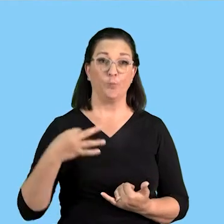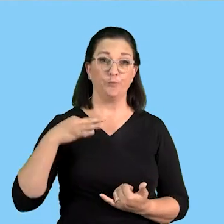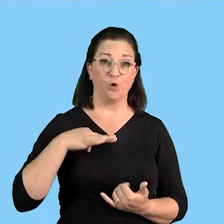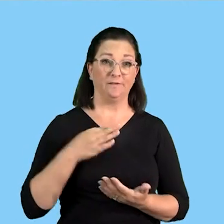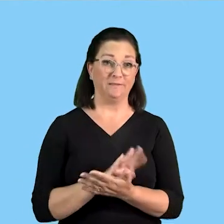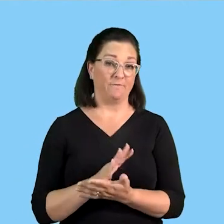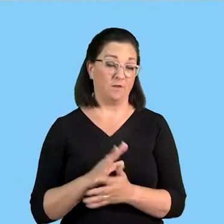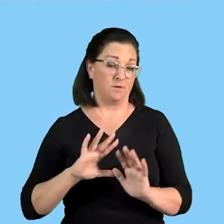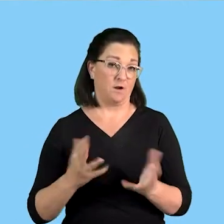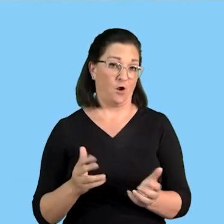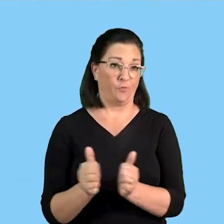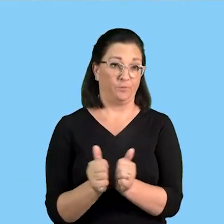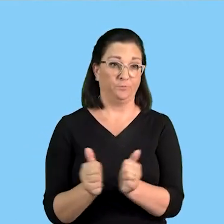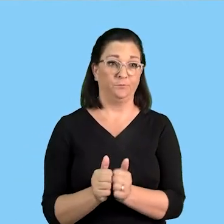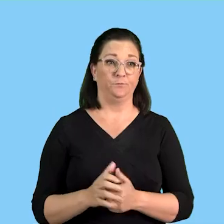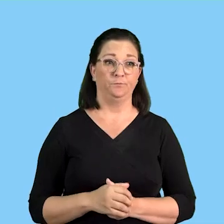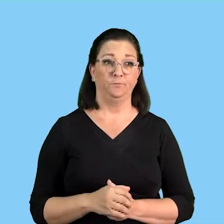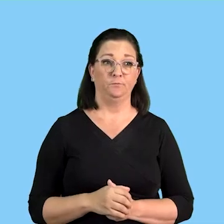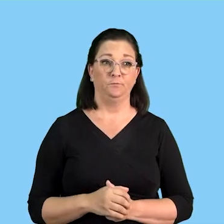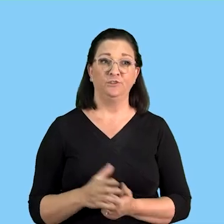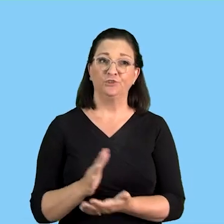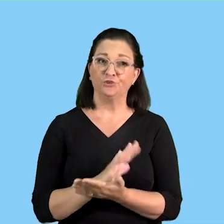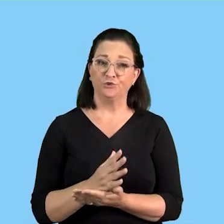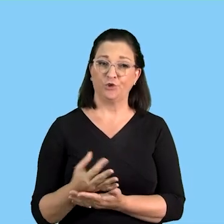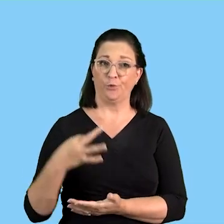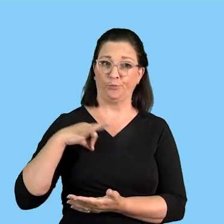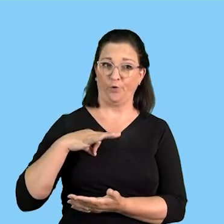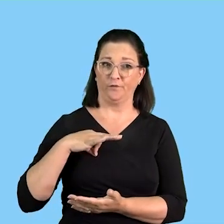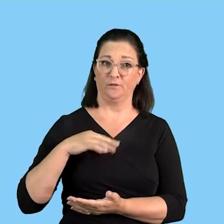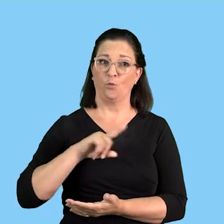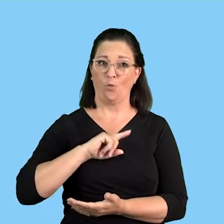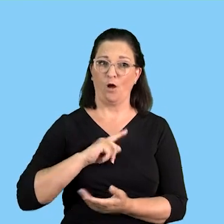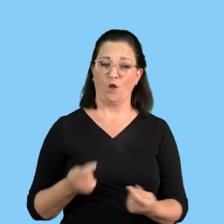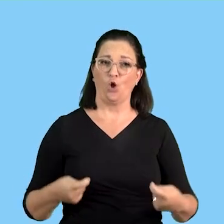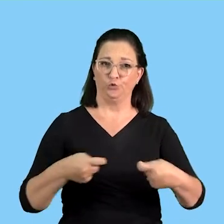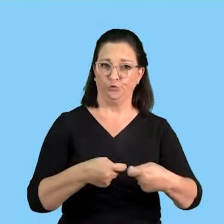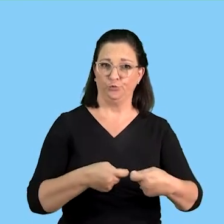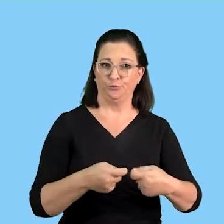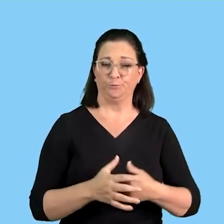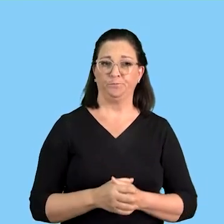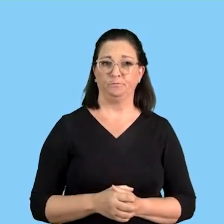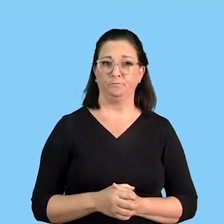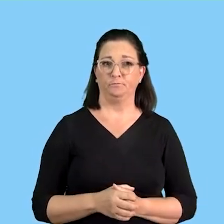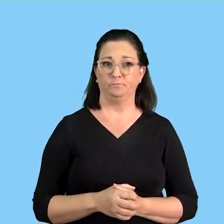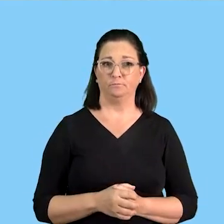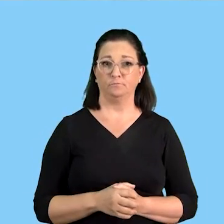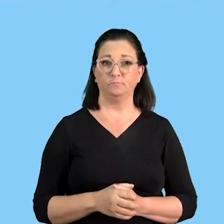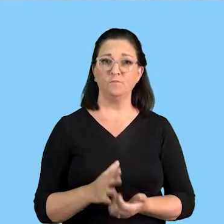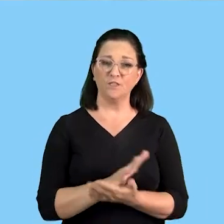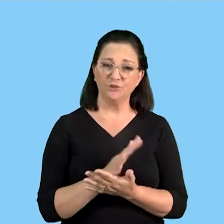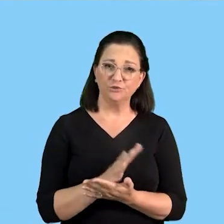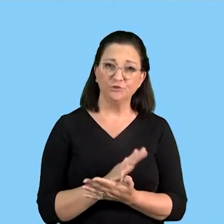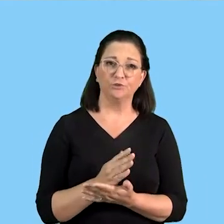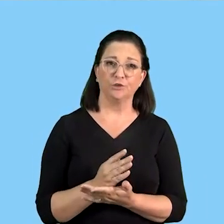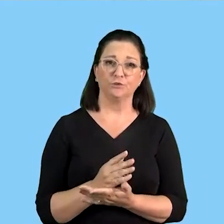are divided in a partnership. Partners share profits according to their contribution. So this is to say now they